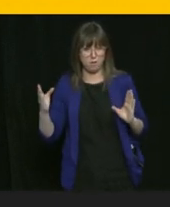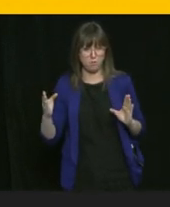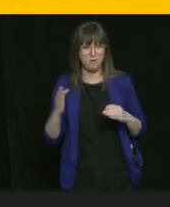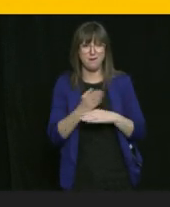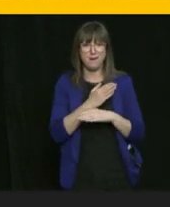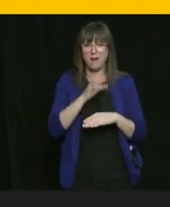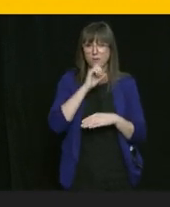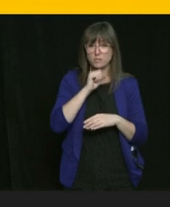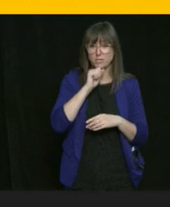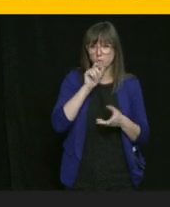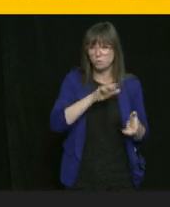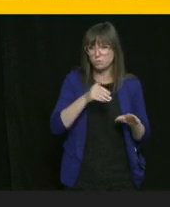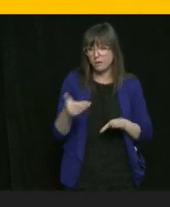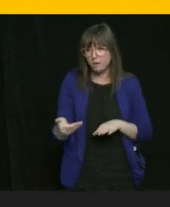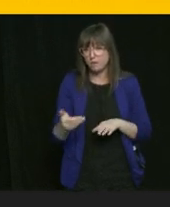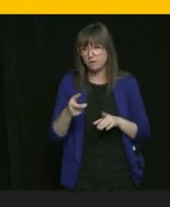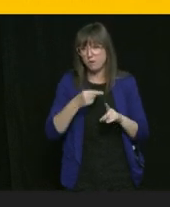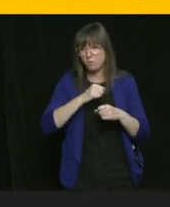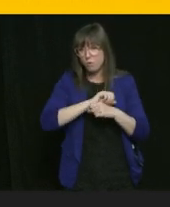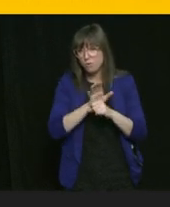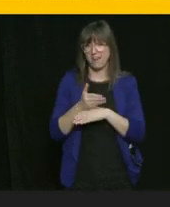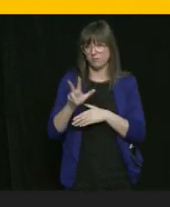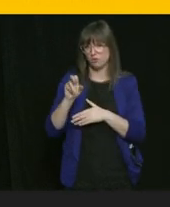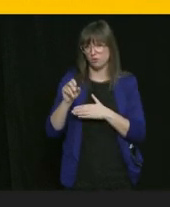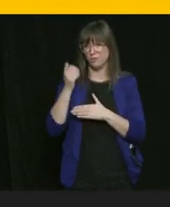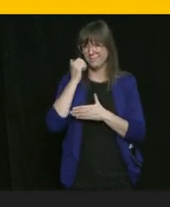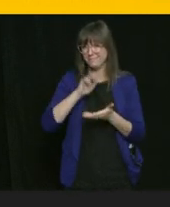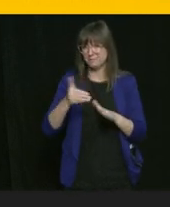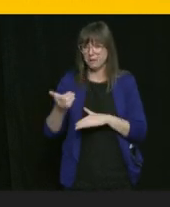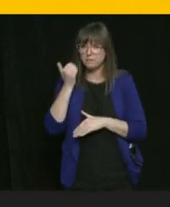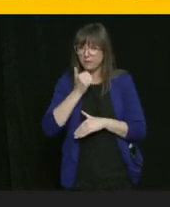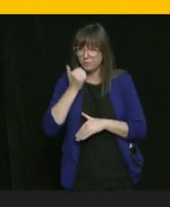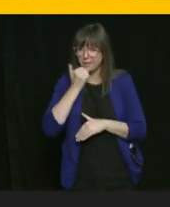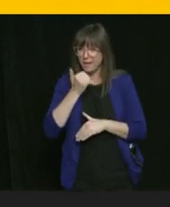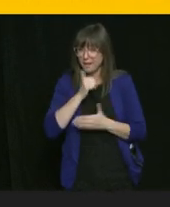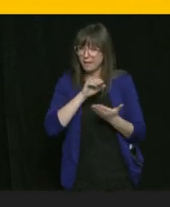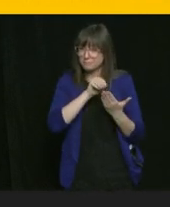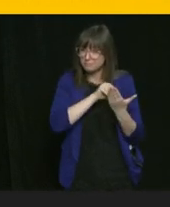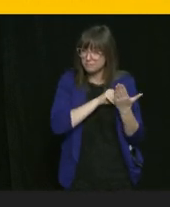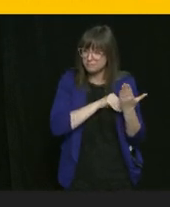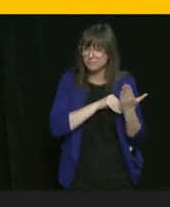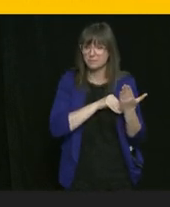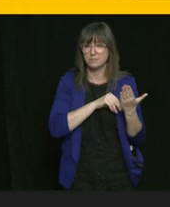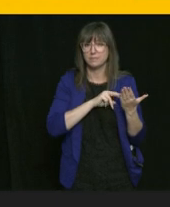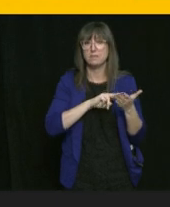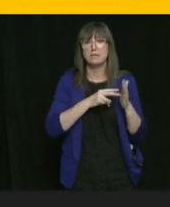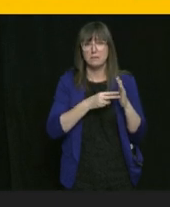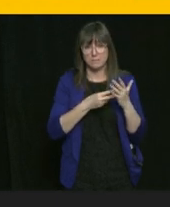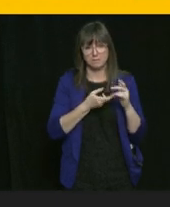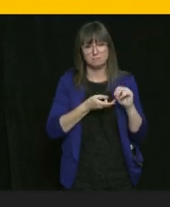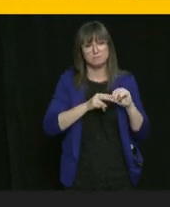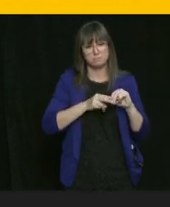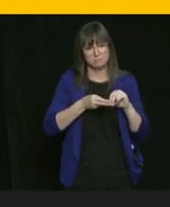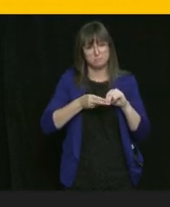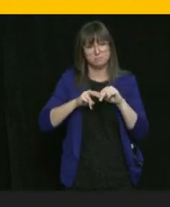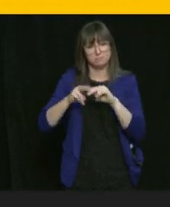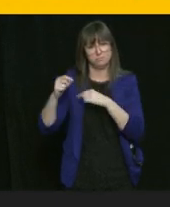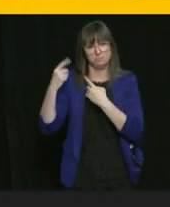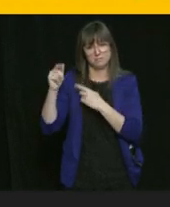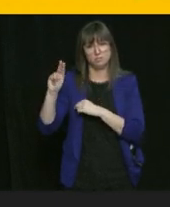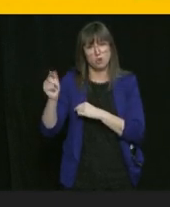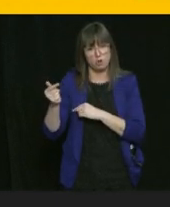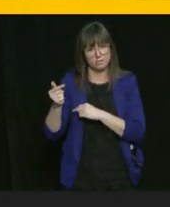of death for people dying due to COVID-19 related illness have been reported, marking a gradual but steady increase since August.